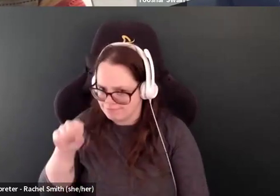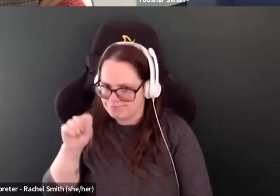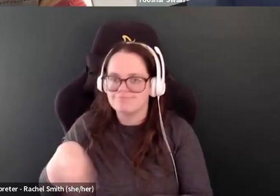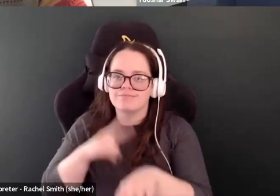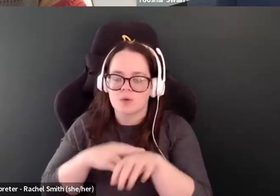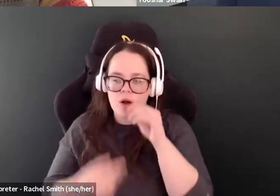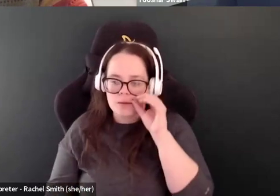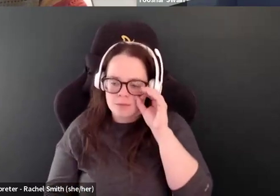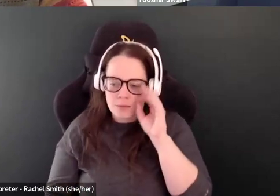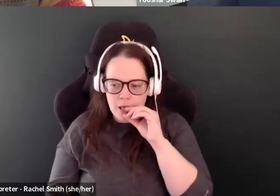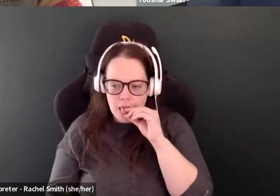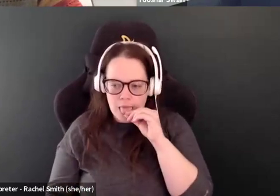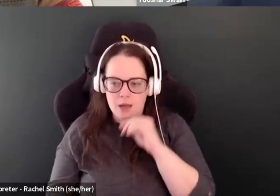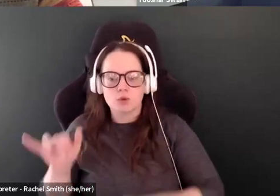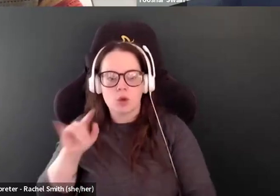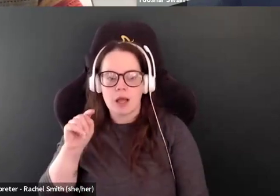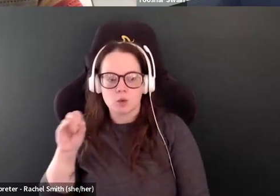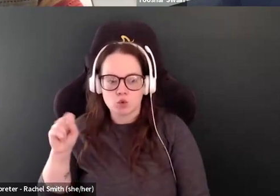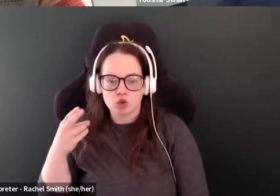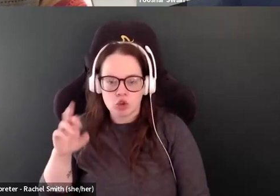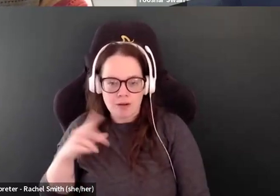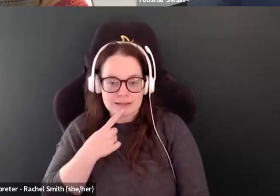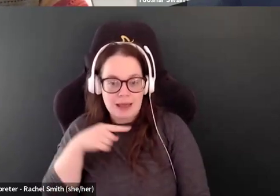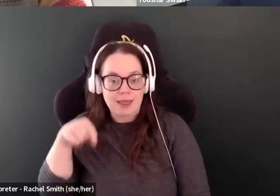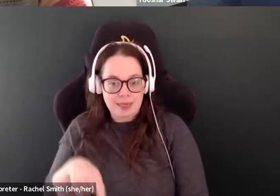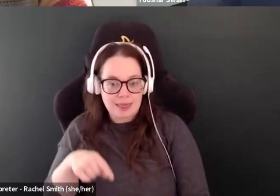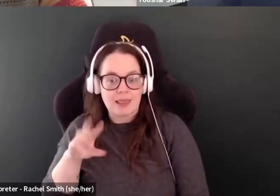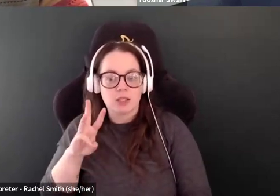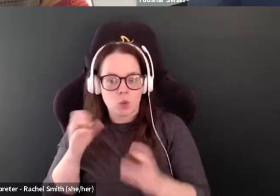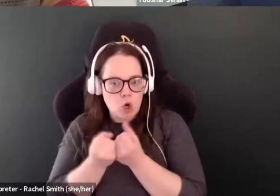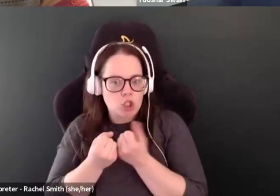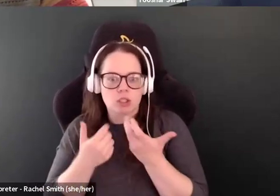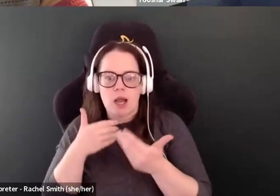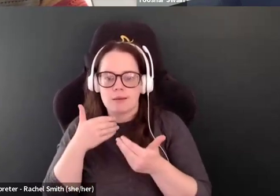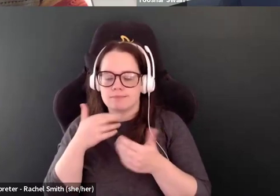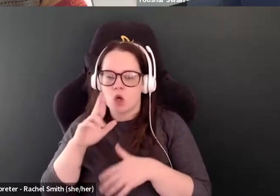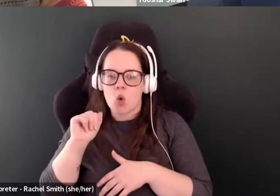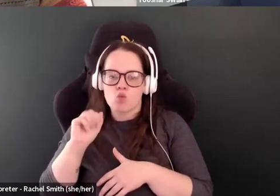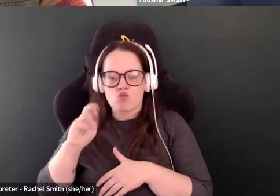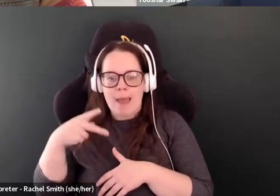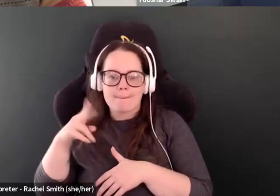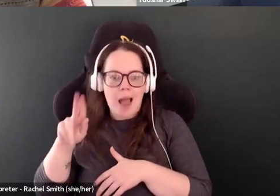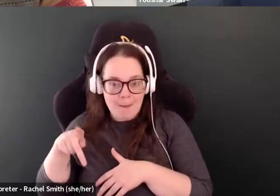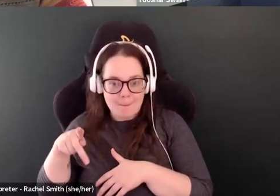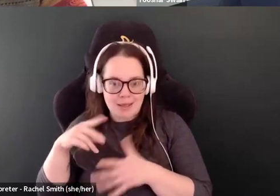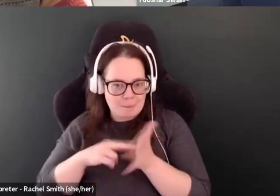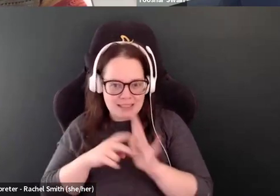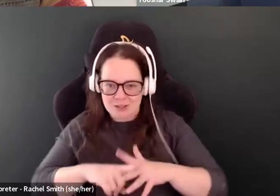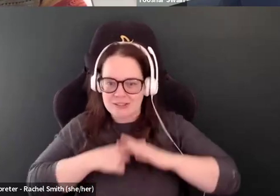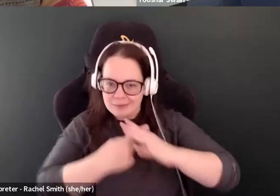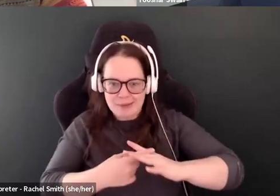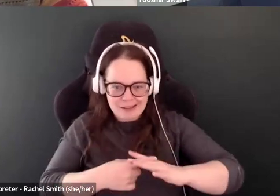absolutely. So like Tooshar said, this webinar has been a ramp up. National Arts and Education Week is September 9th